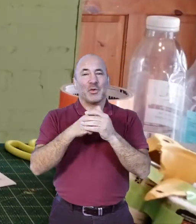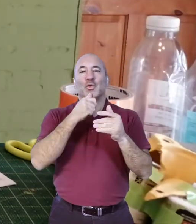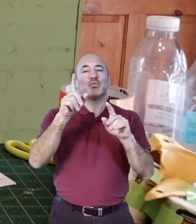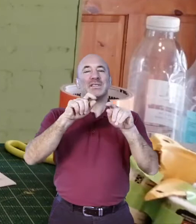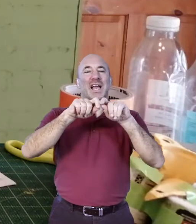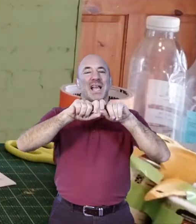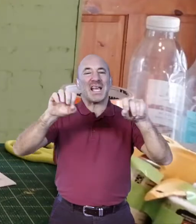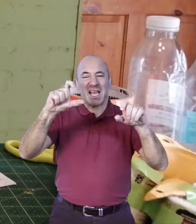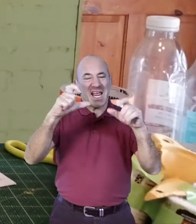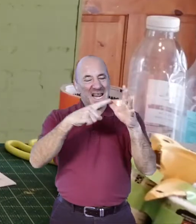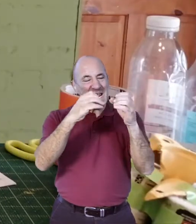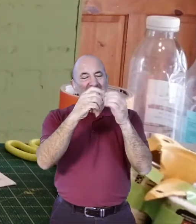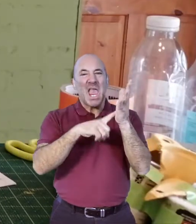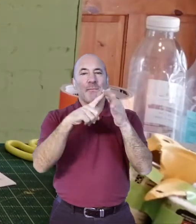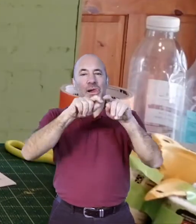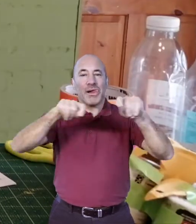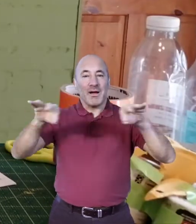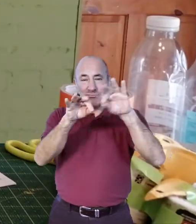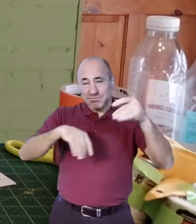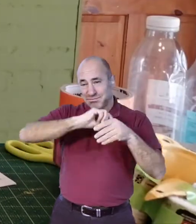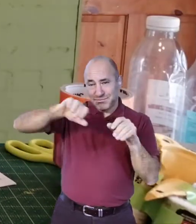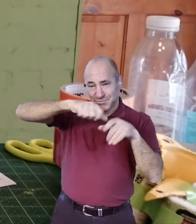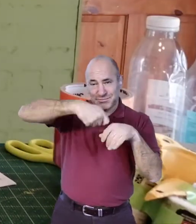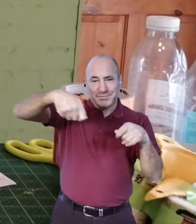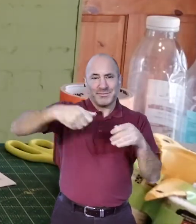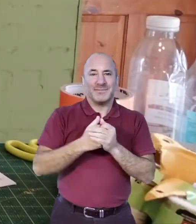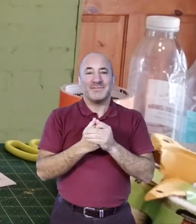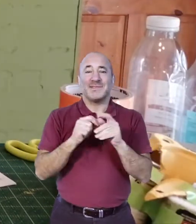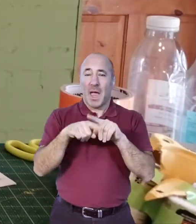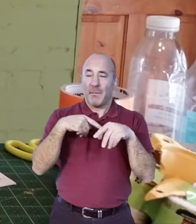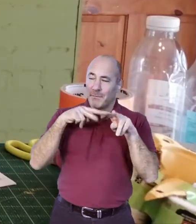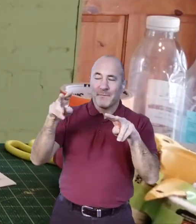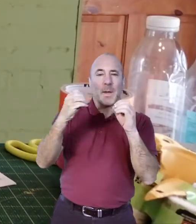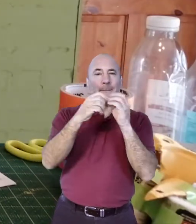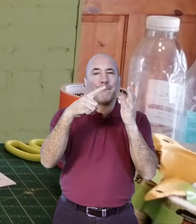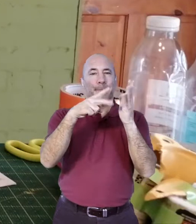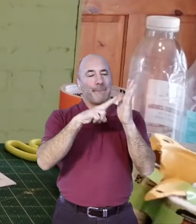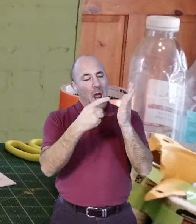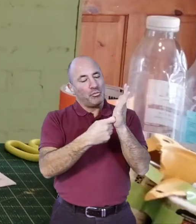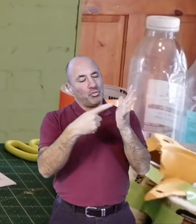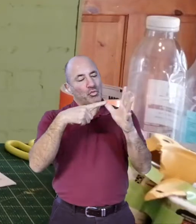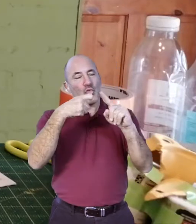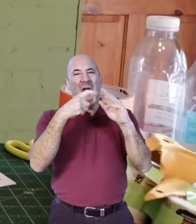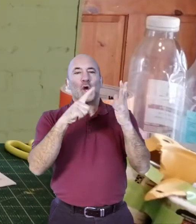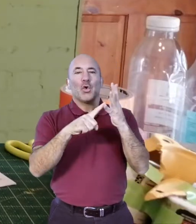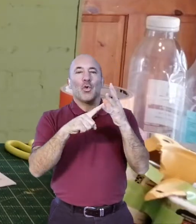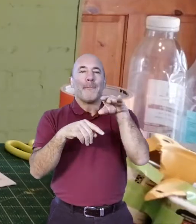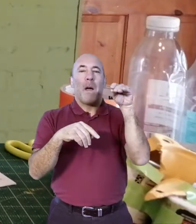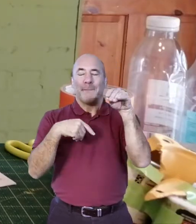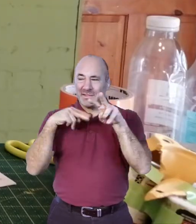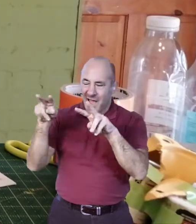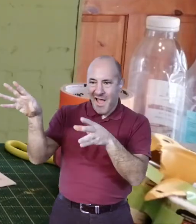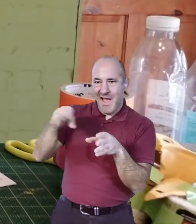that's wrapped in cabling. So he too is inspired by the Bunraku puppet. He